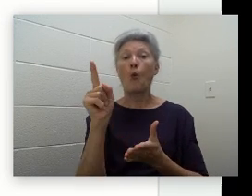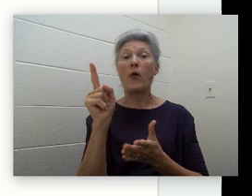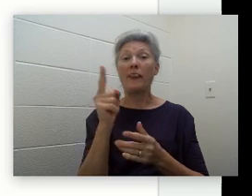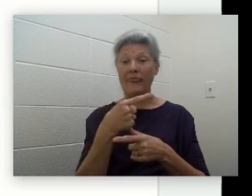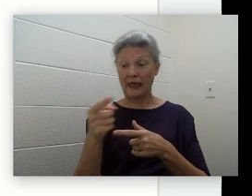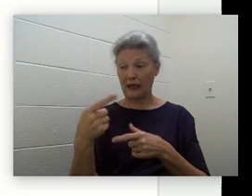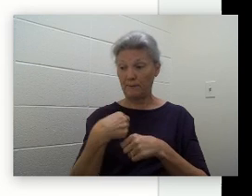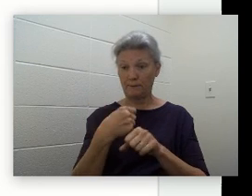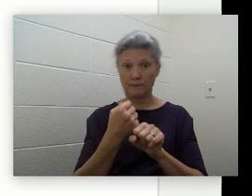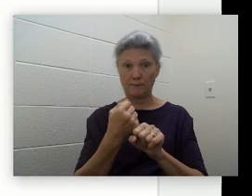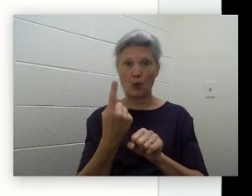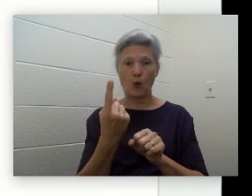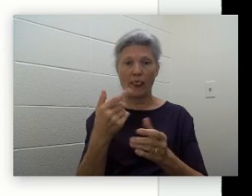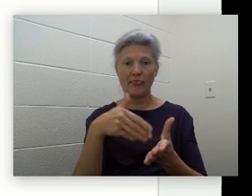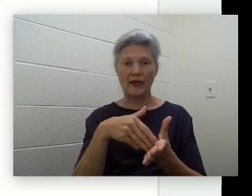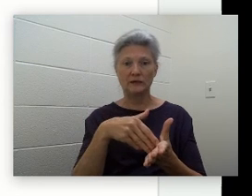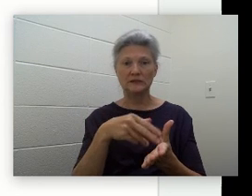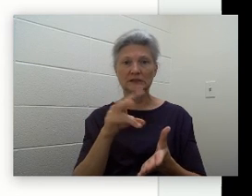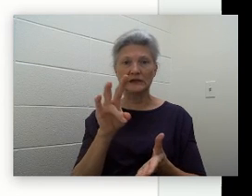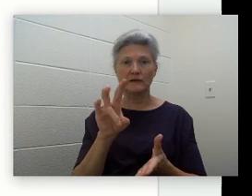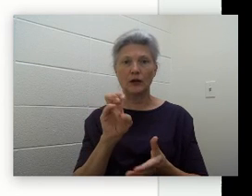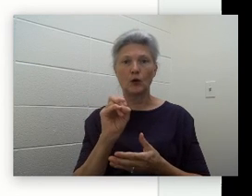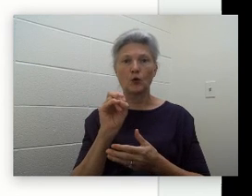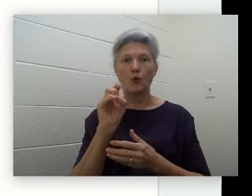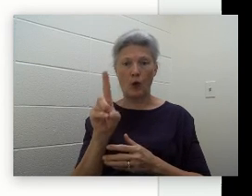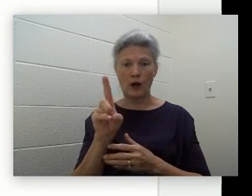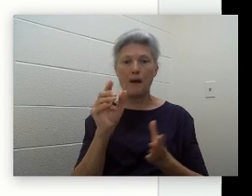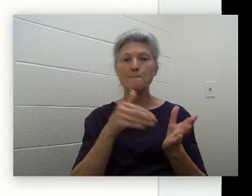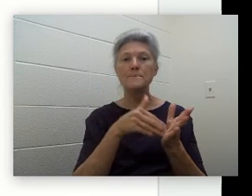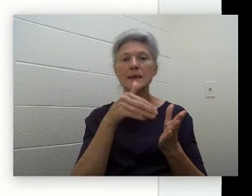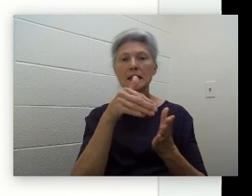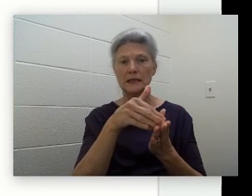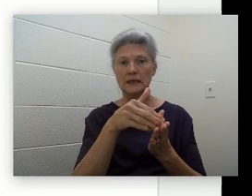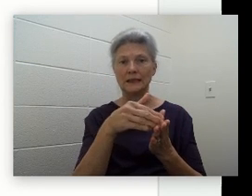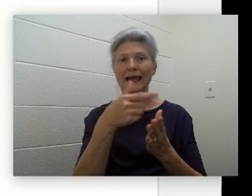1,701 million